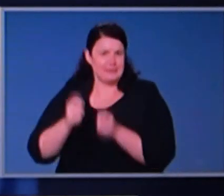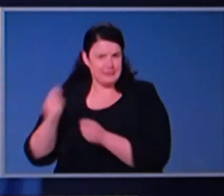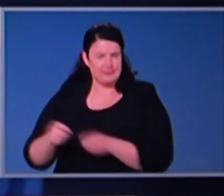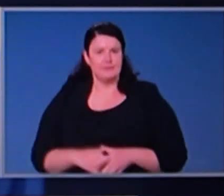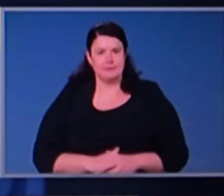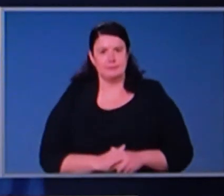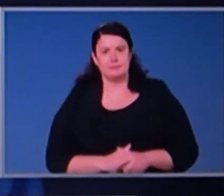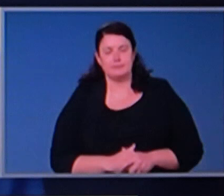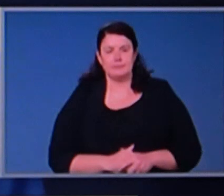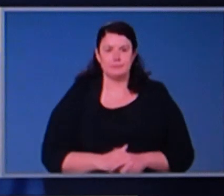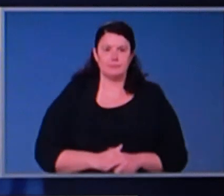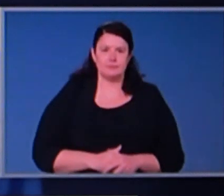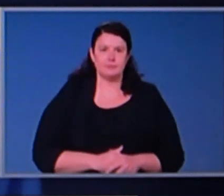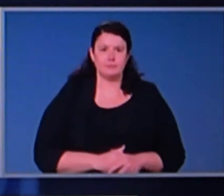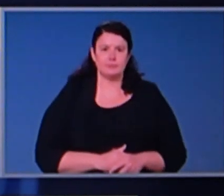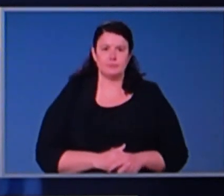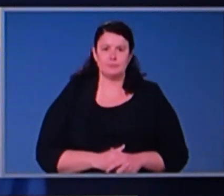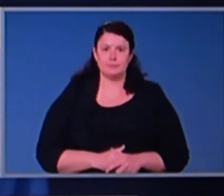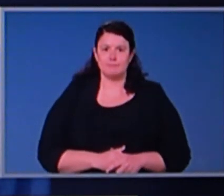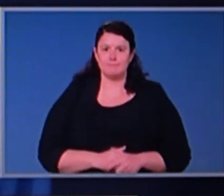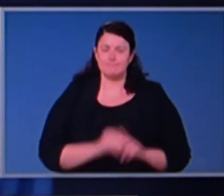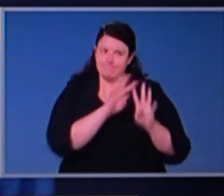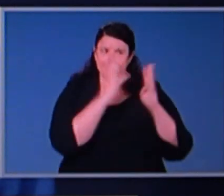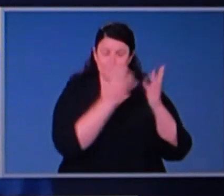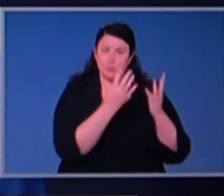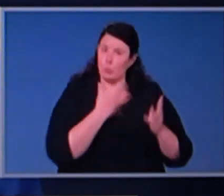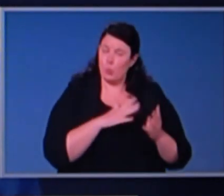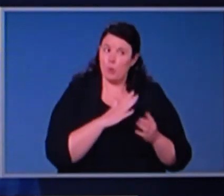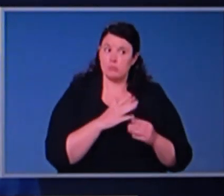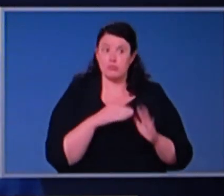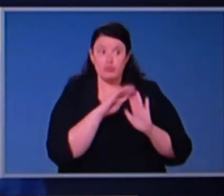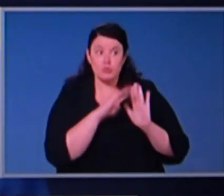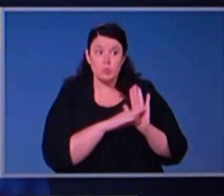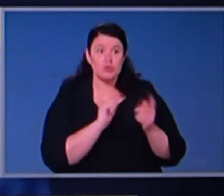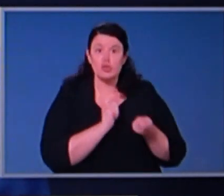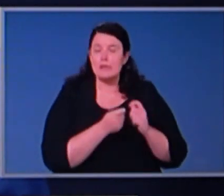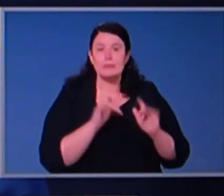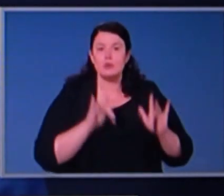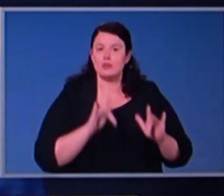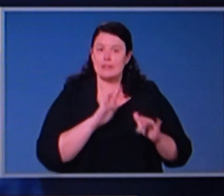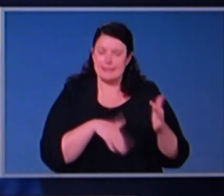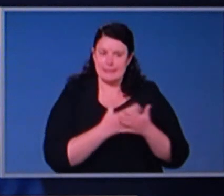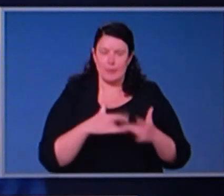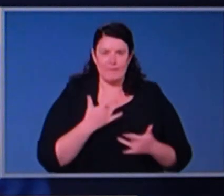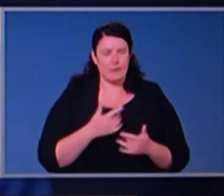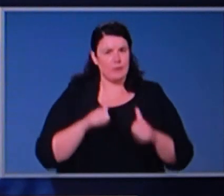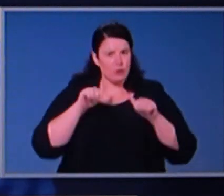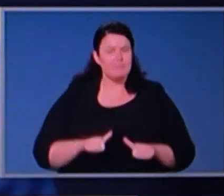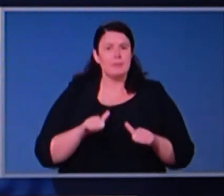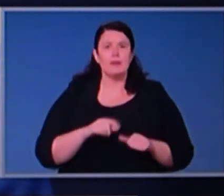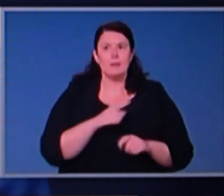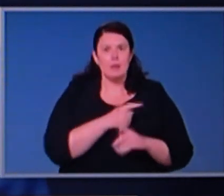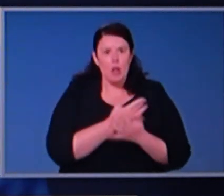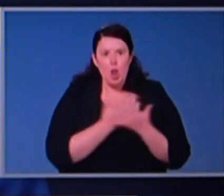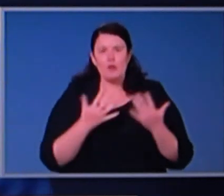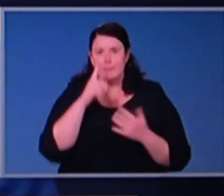clear that they want to be absolutely confident before relaxing any measures that we are in a position in this country